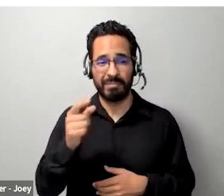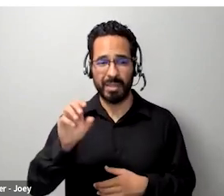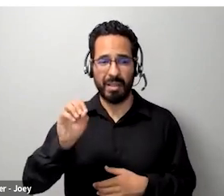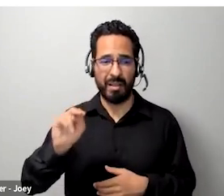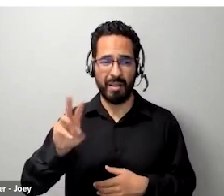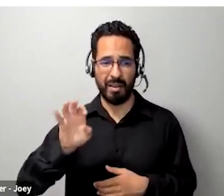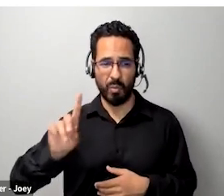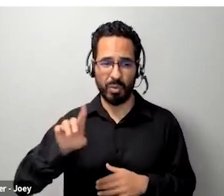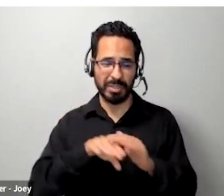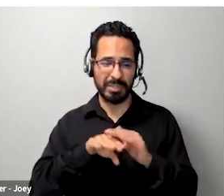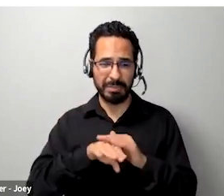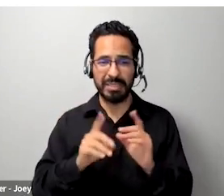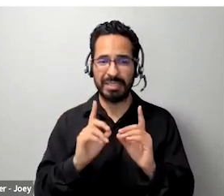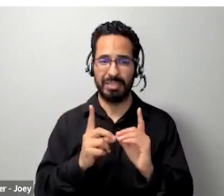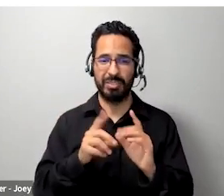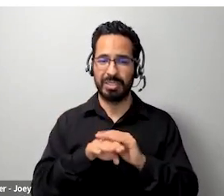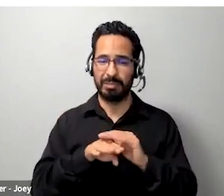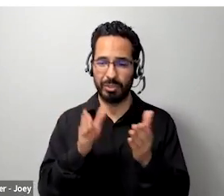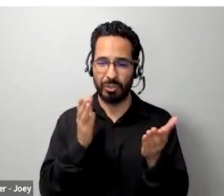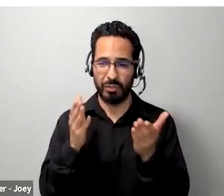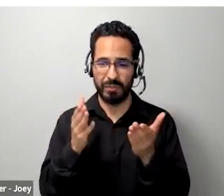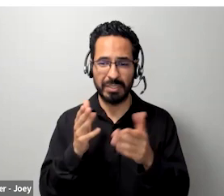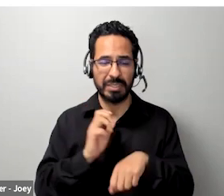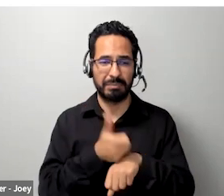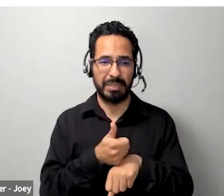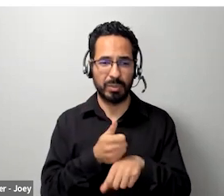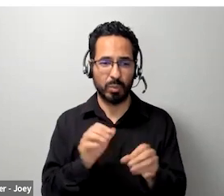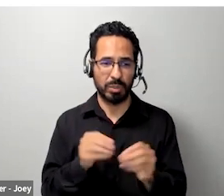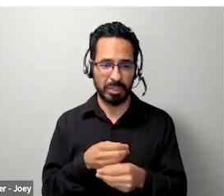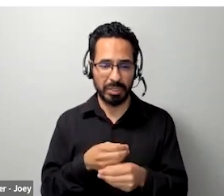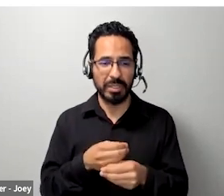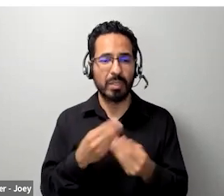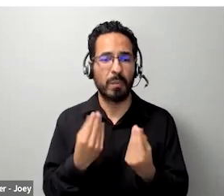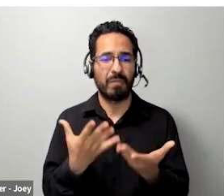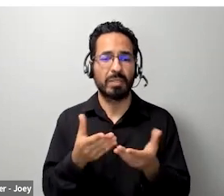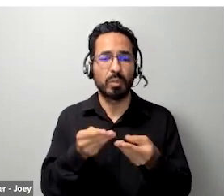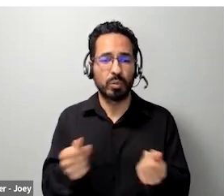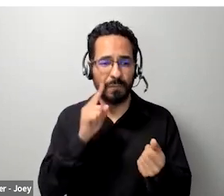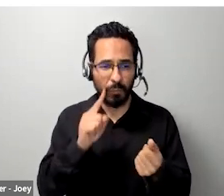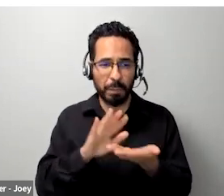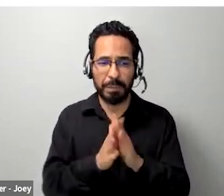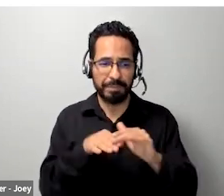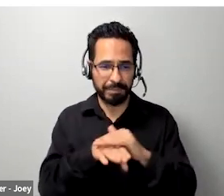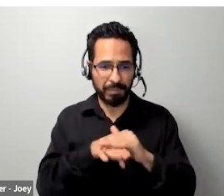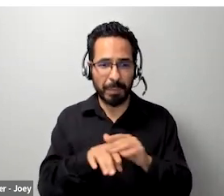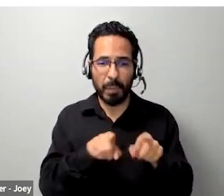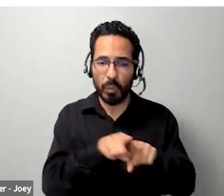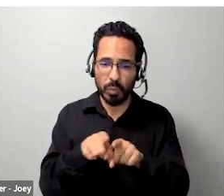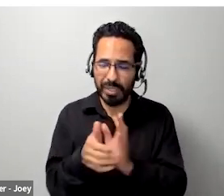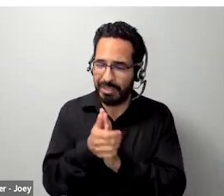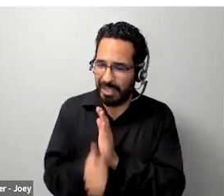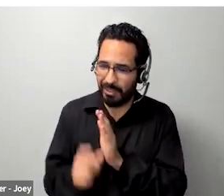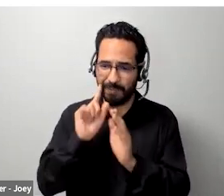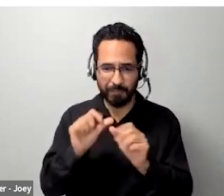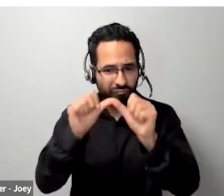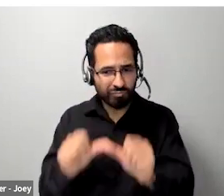Accessibility is a digital accessibility services-based organization that provides the solutions to get accessible and the talent to stay accessible.